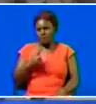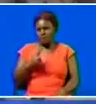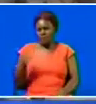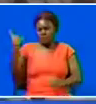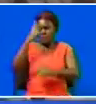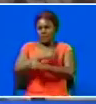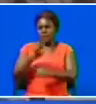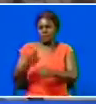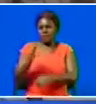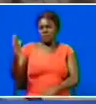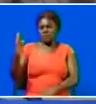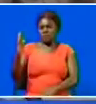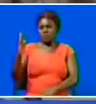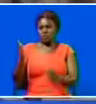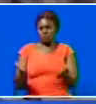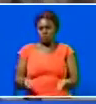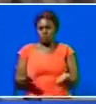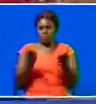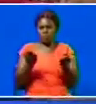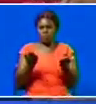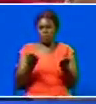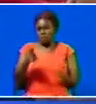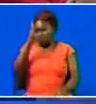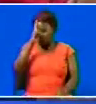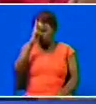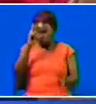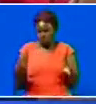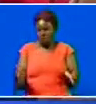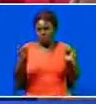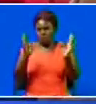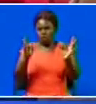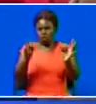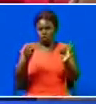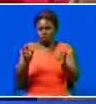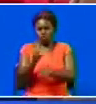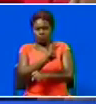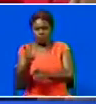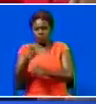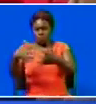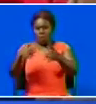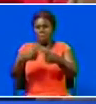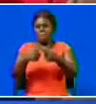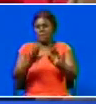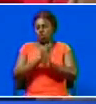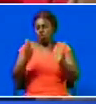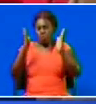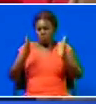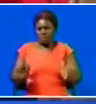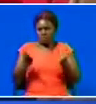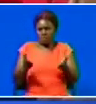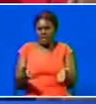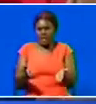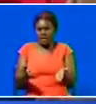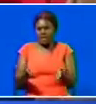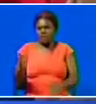day, security was beefed up with a contingent of police officers manning the school gate. Yet, none of them was available to